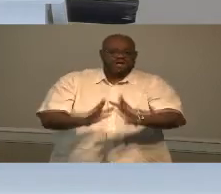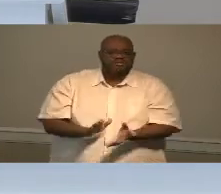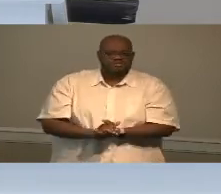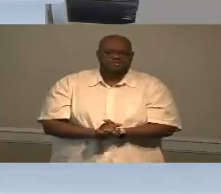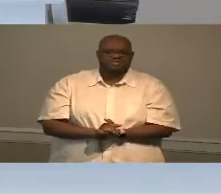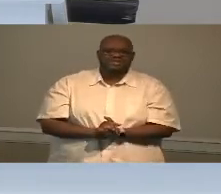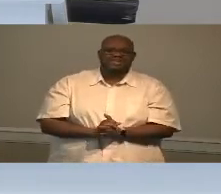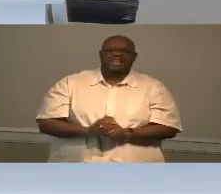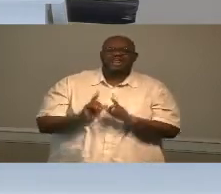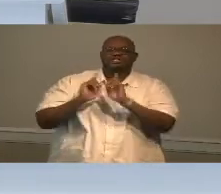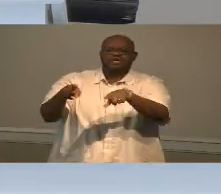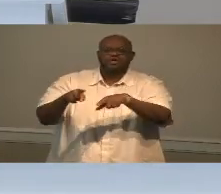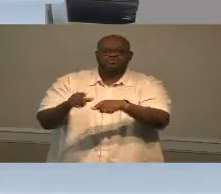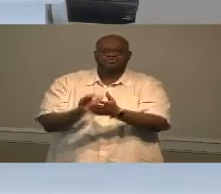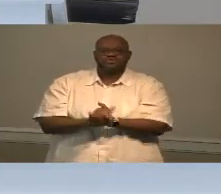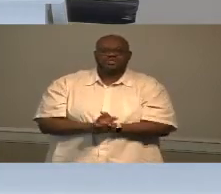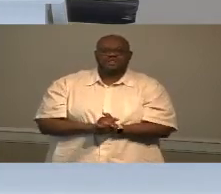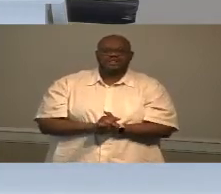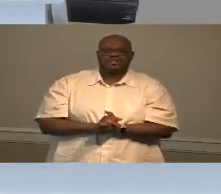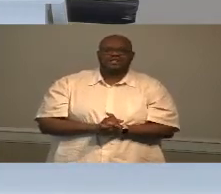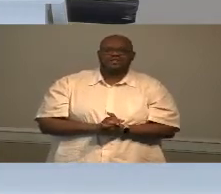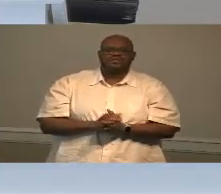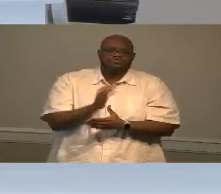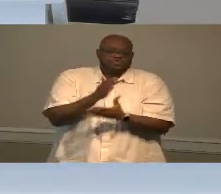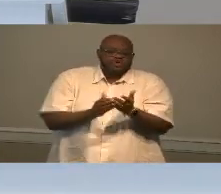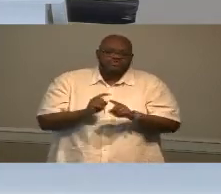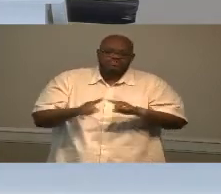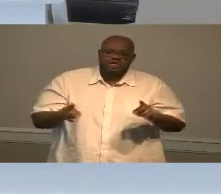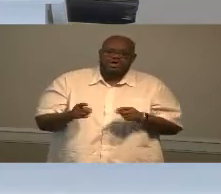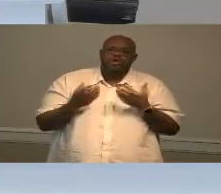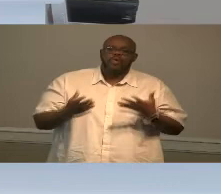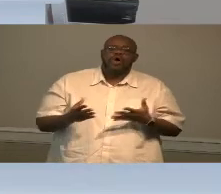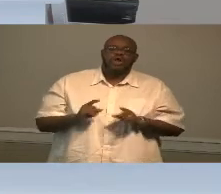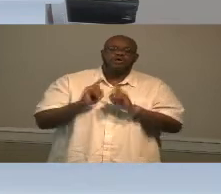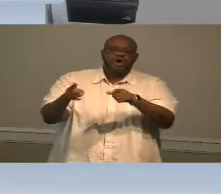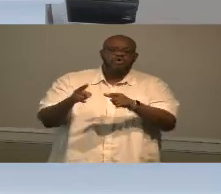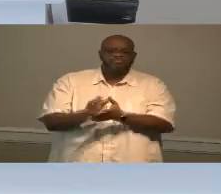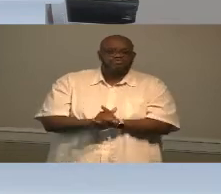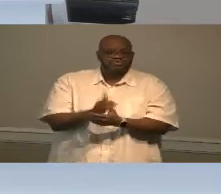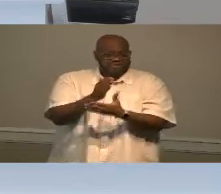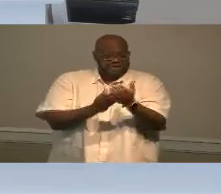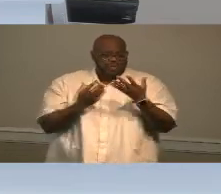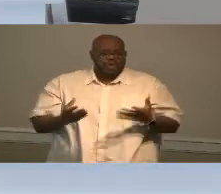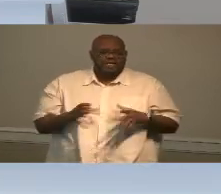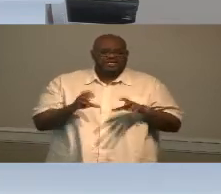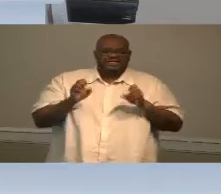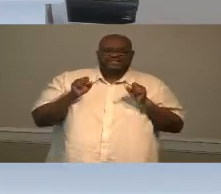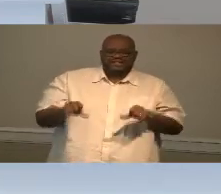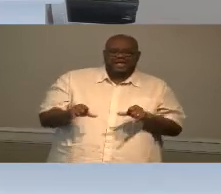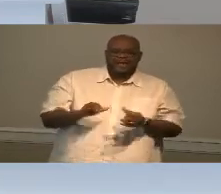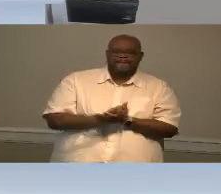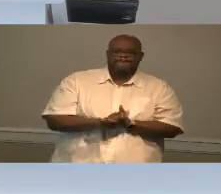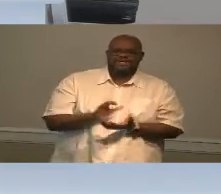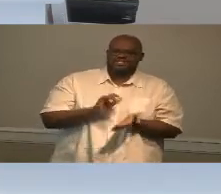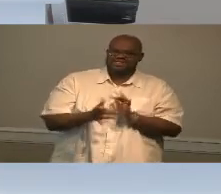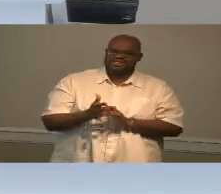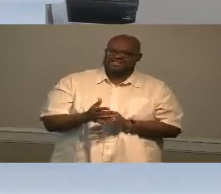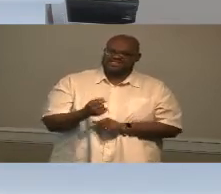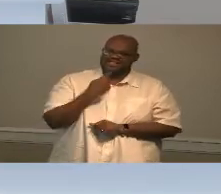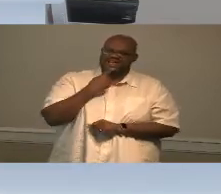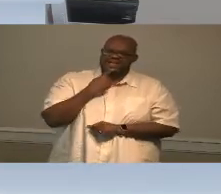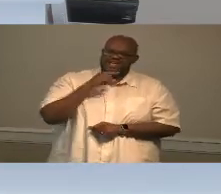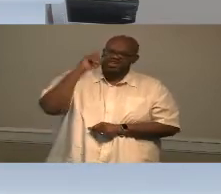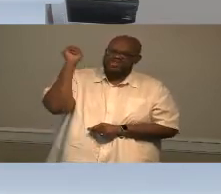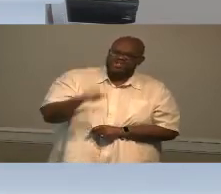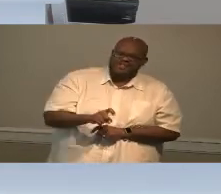there had to be some pushback. Some didn't want to go. Some wanted to stay. But Jesus constrained them.